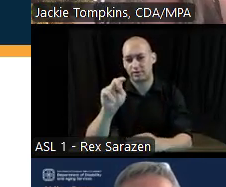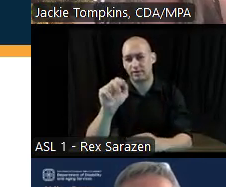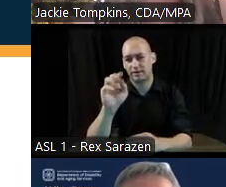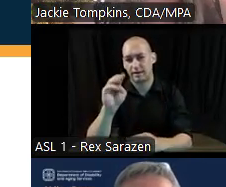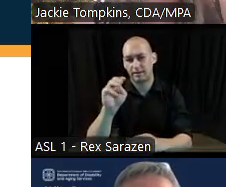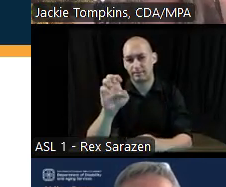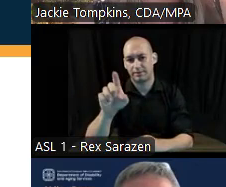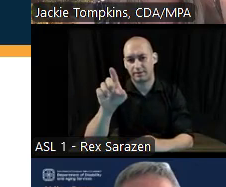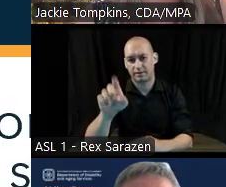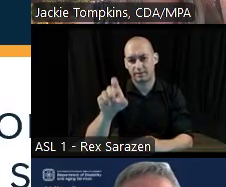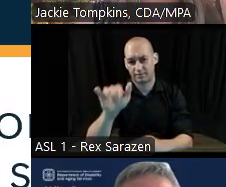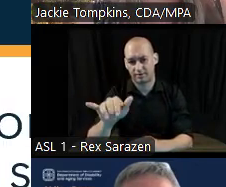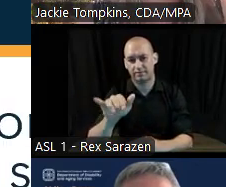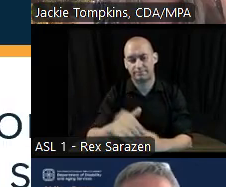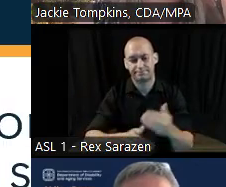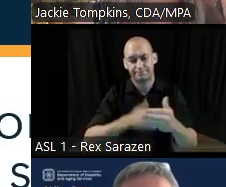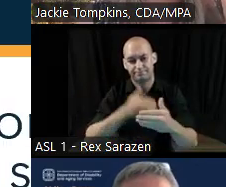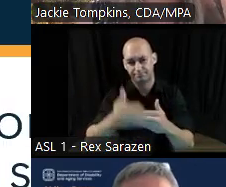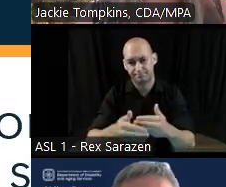slide.